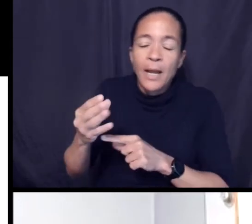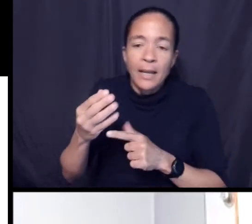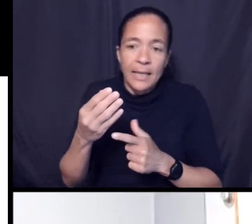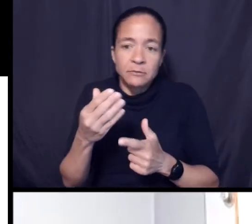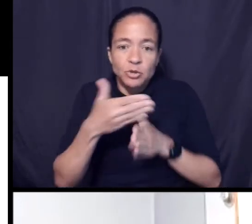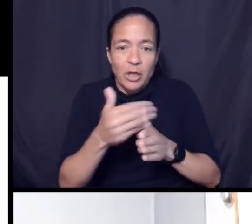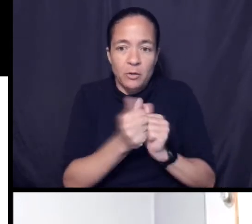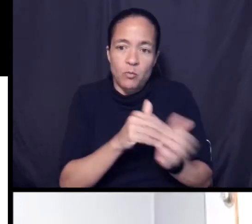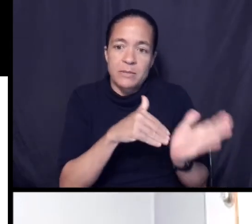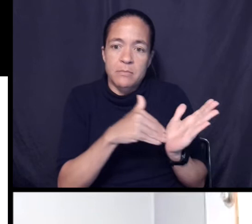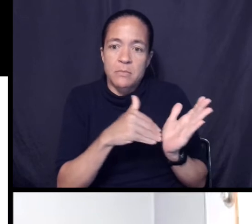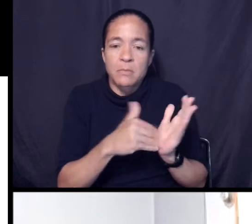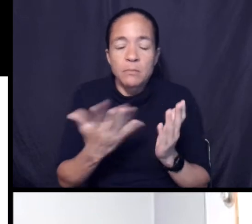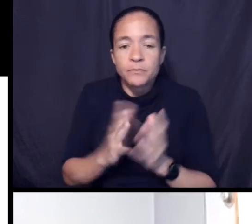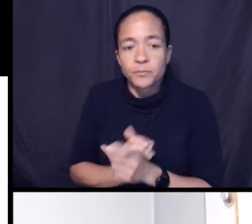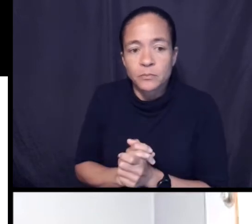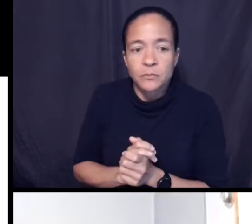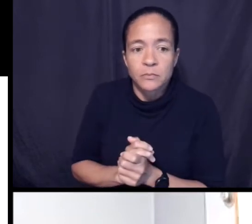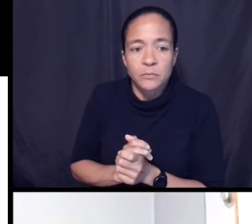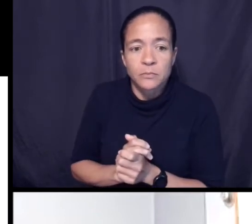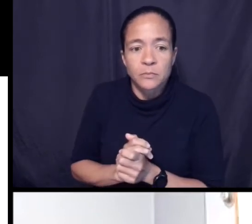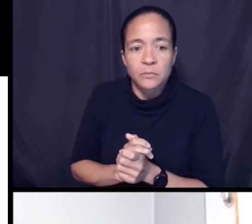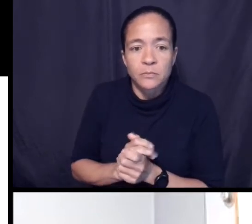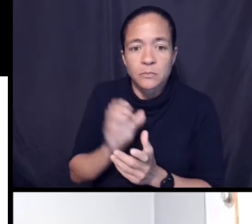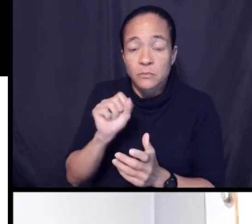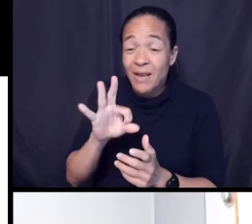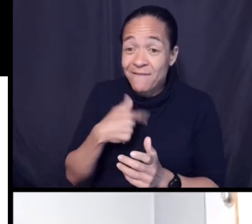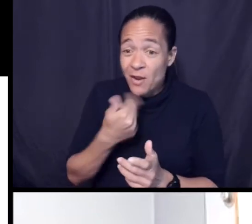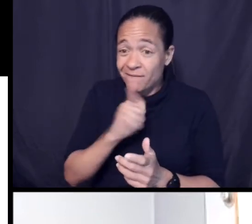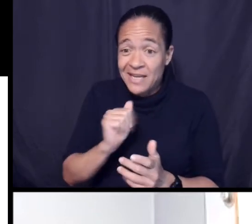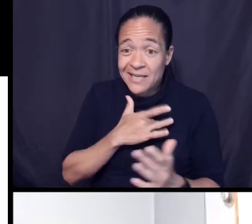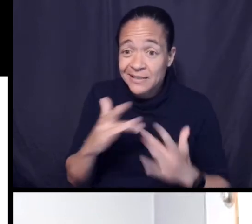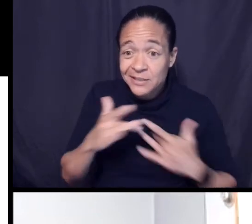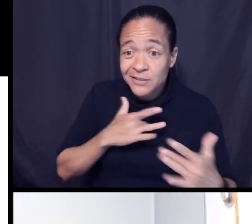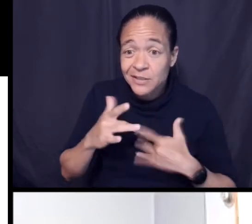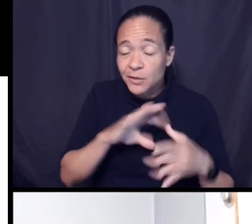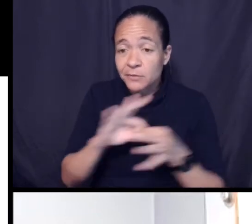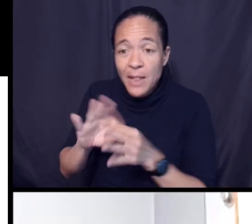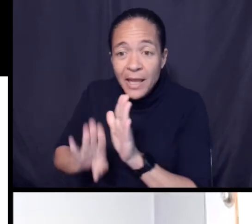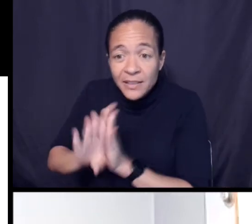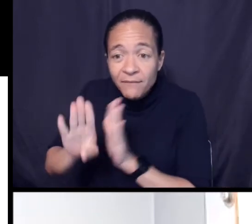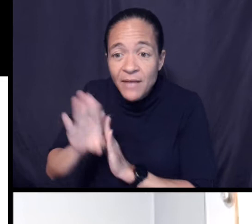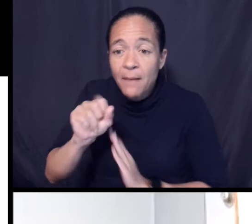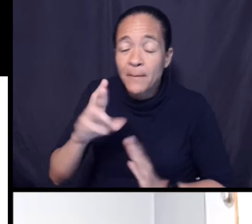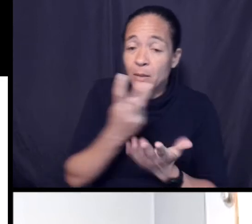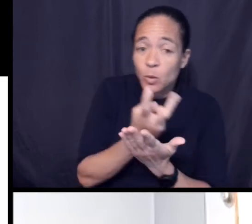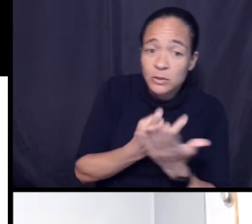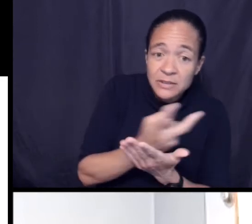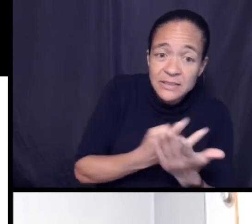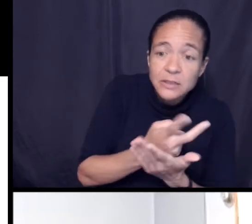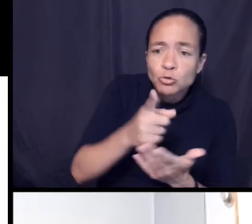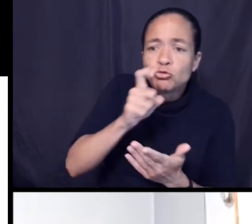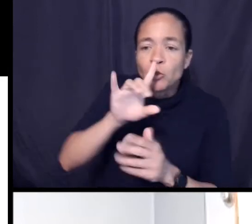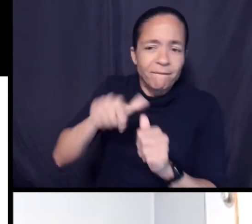their healthcare team. If there are any concerns from a development standpoint or from a seizure standpoint, prompt